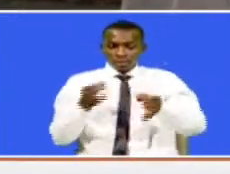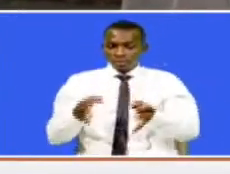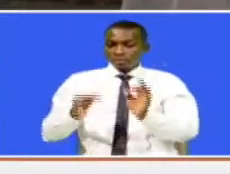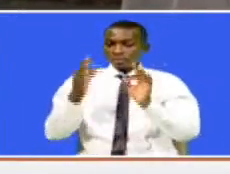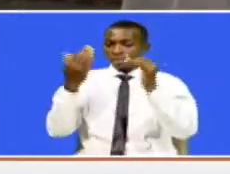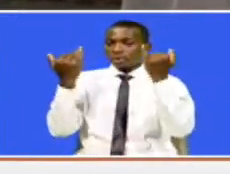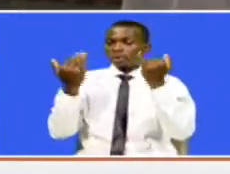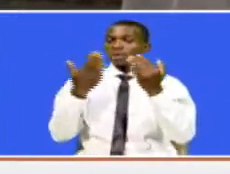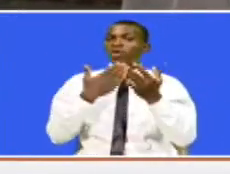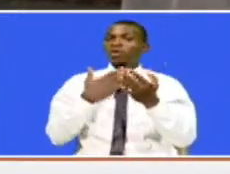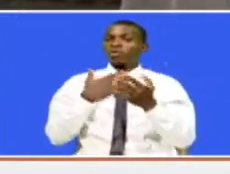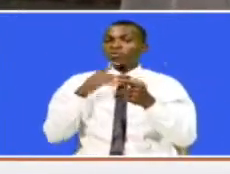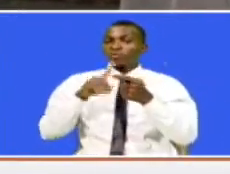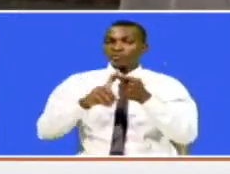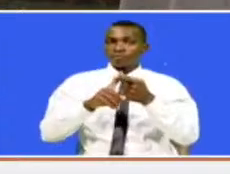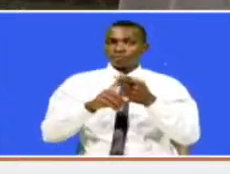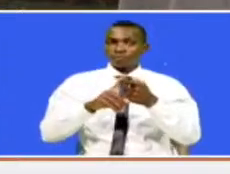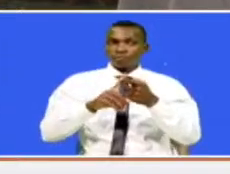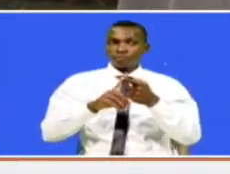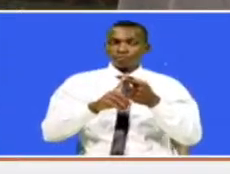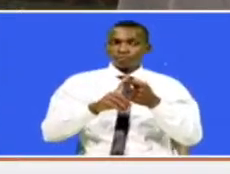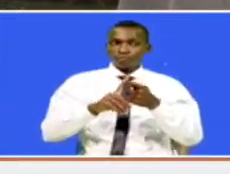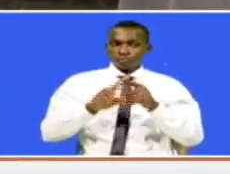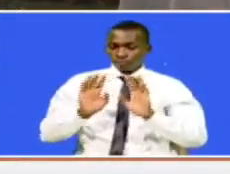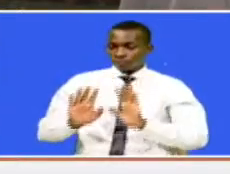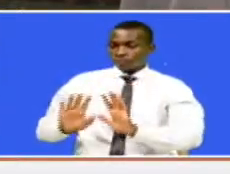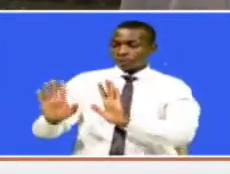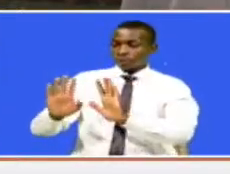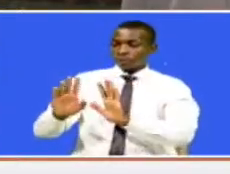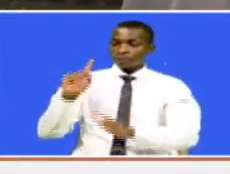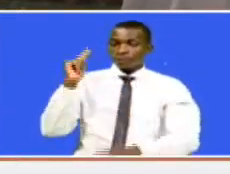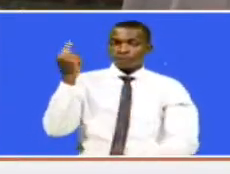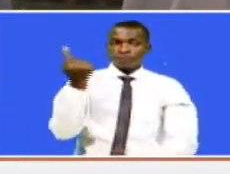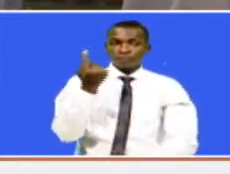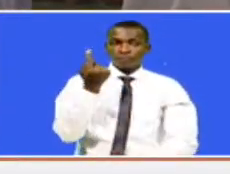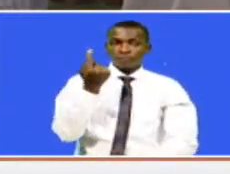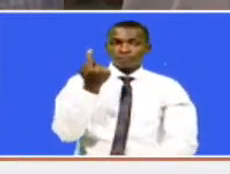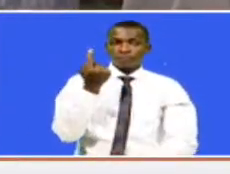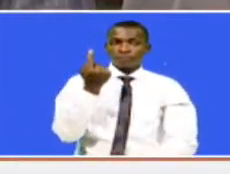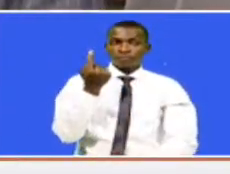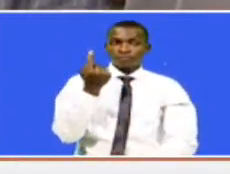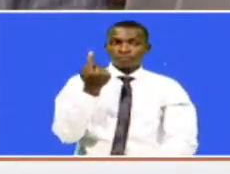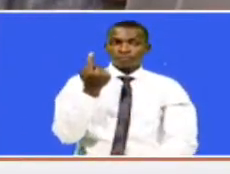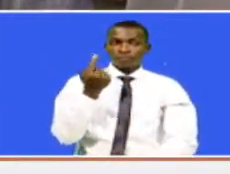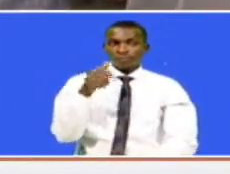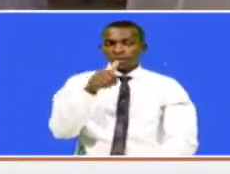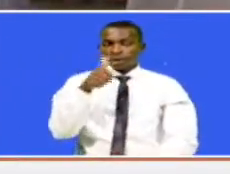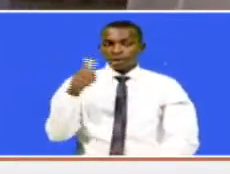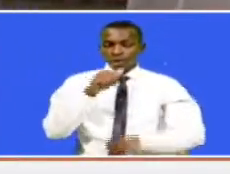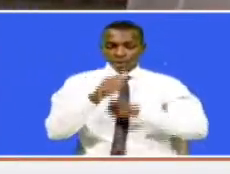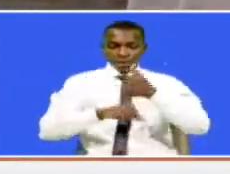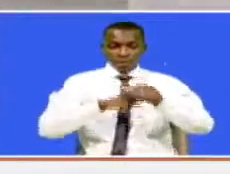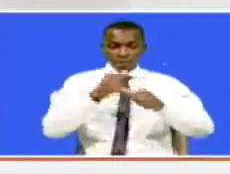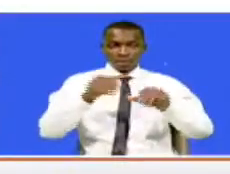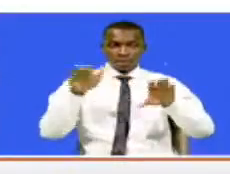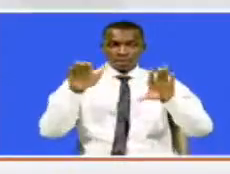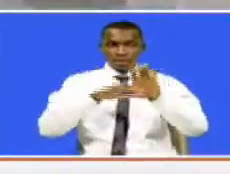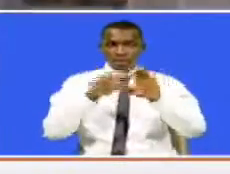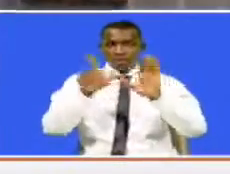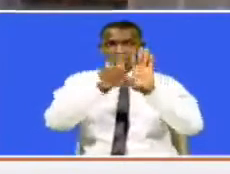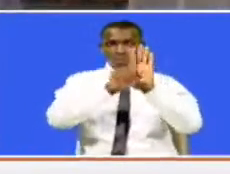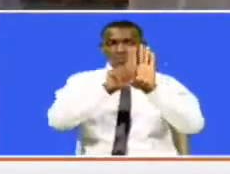hereby sent on compulsory leave with immediate effect pending any action by any prescribed